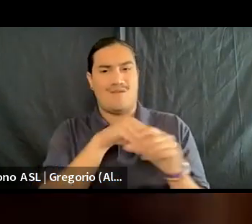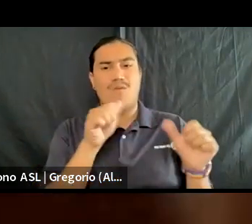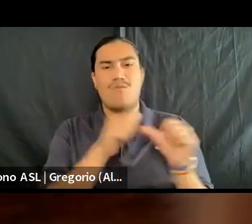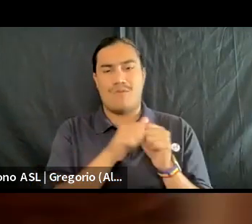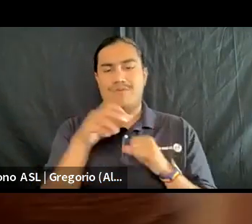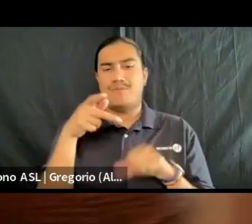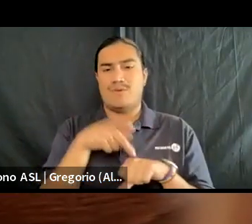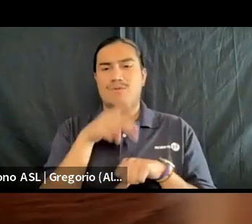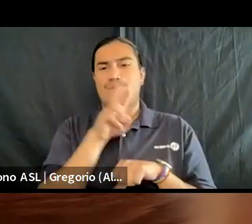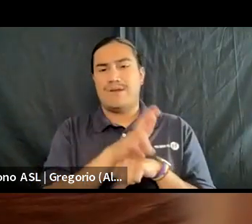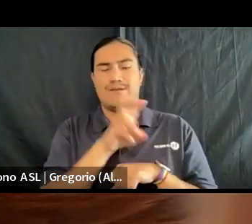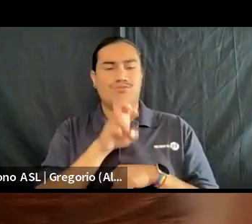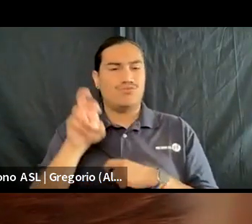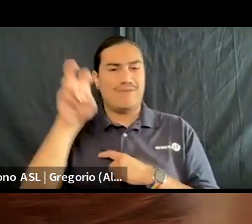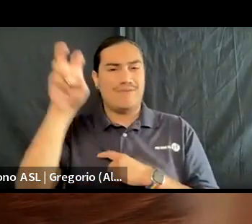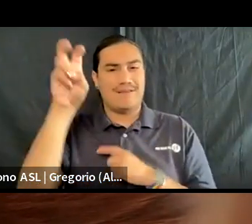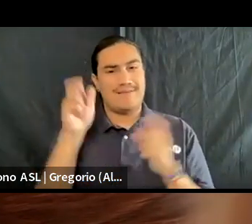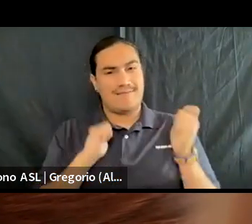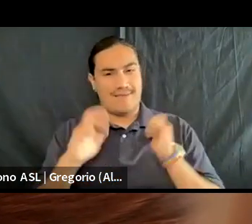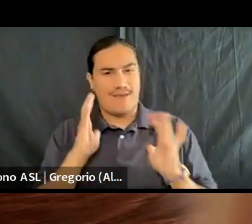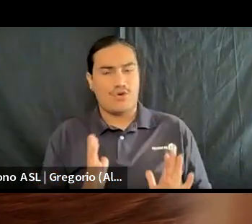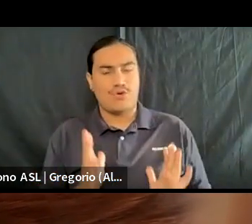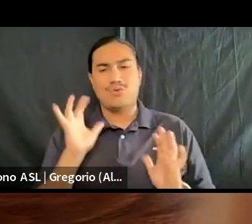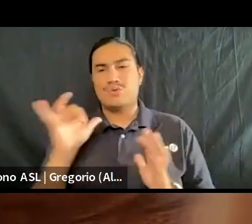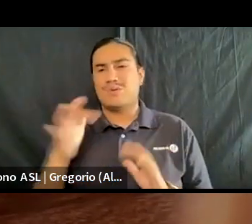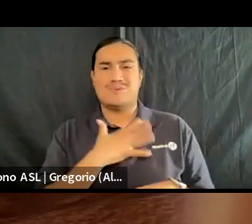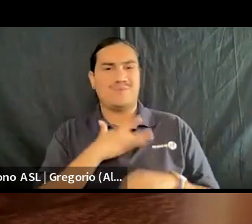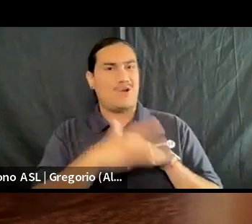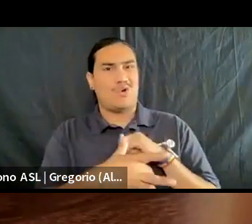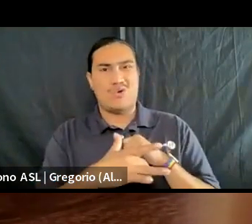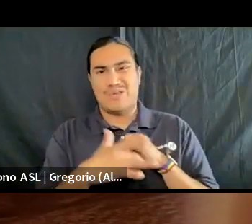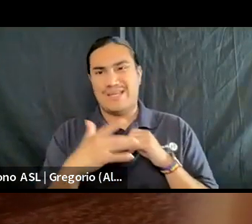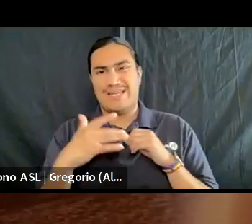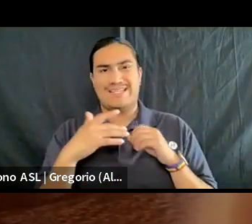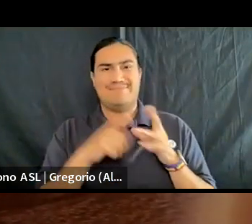places. So that was my early trajectory.